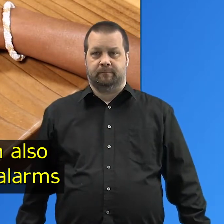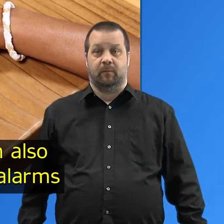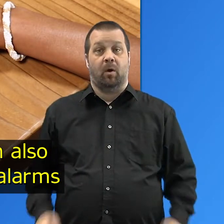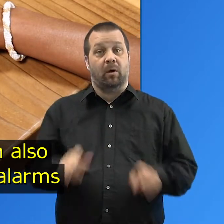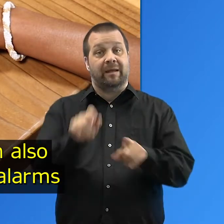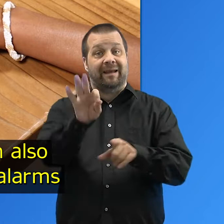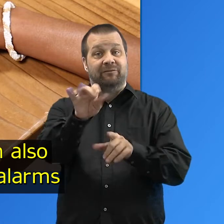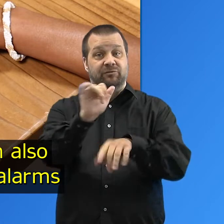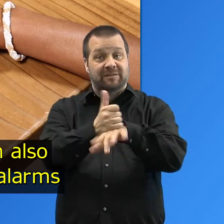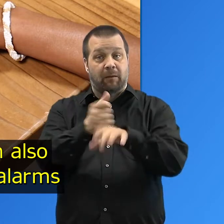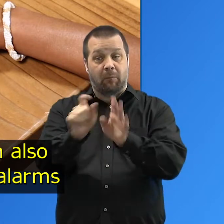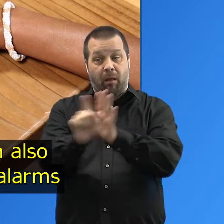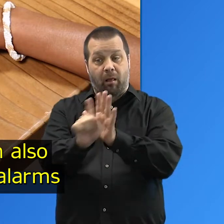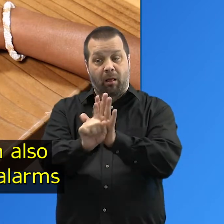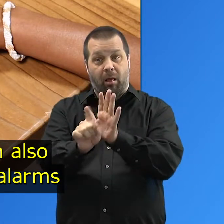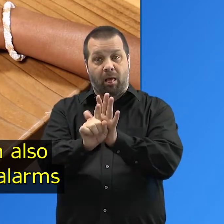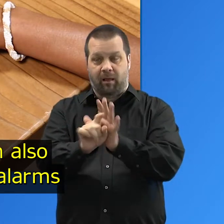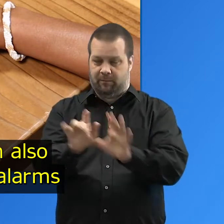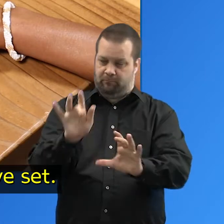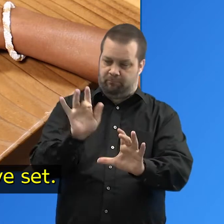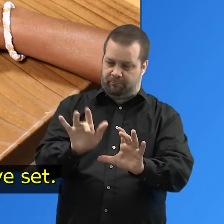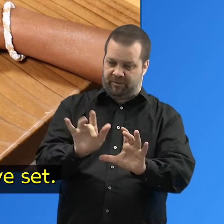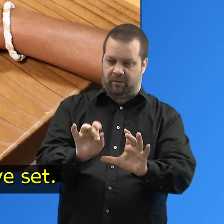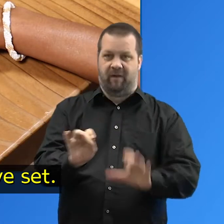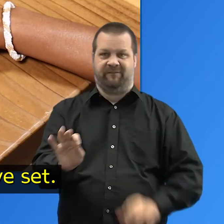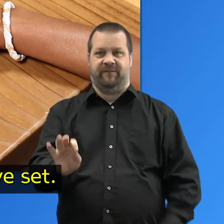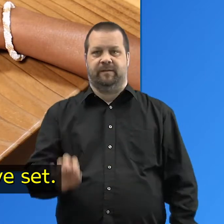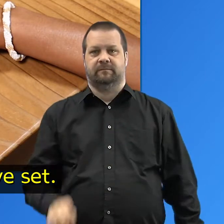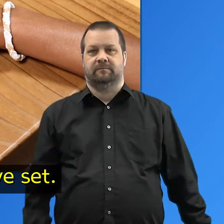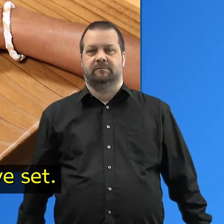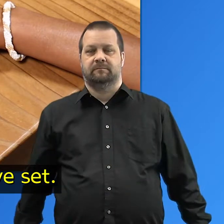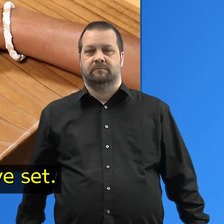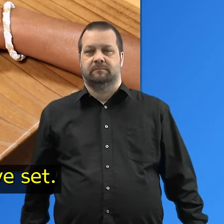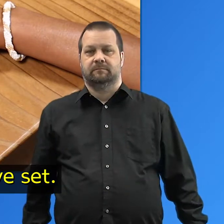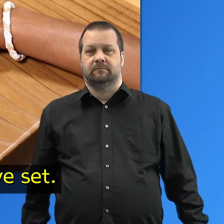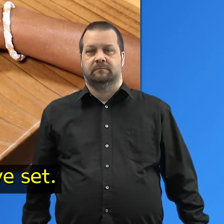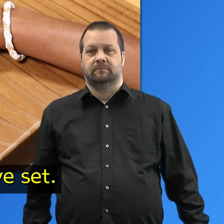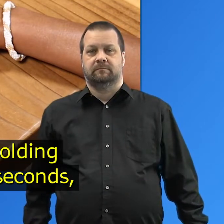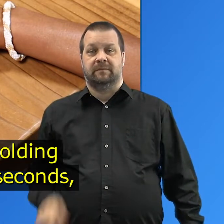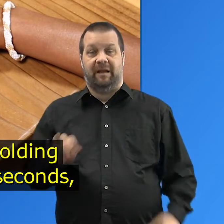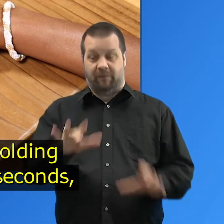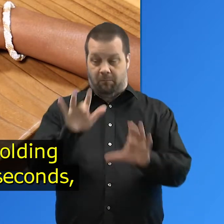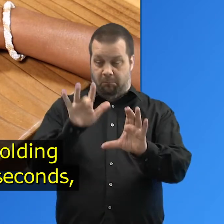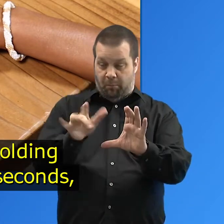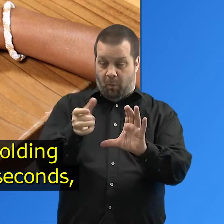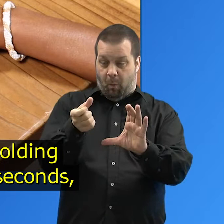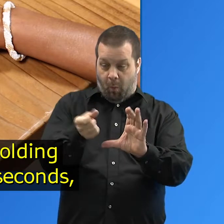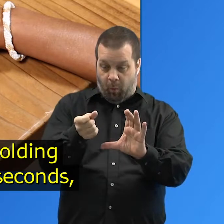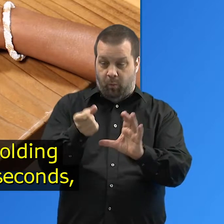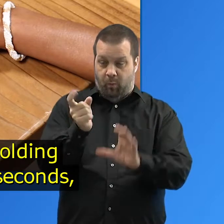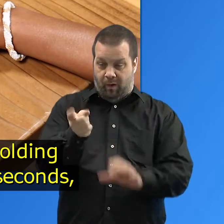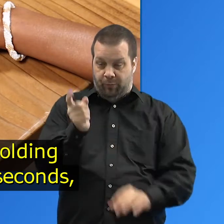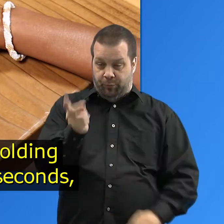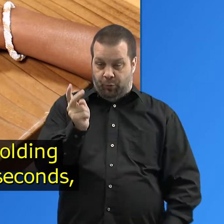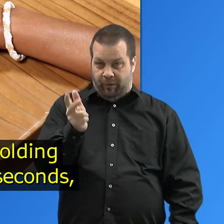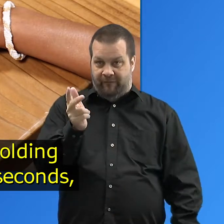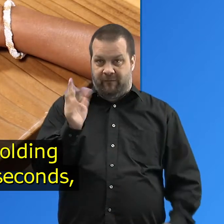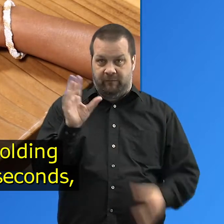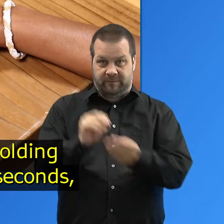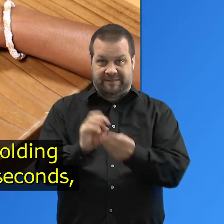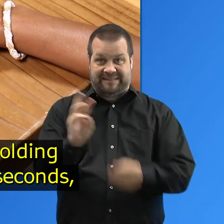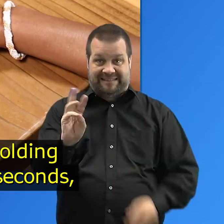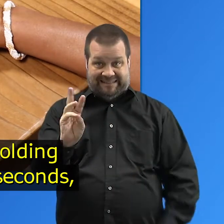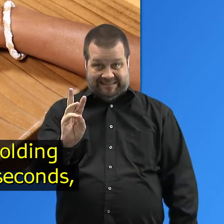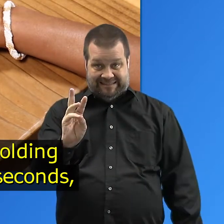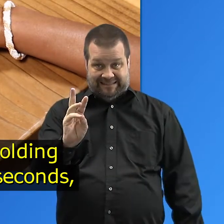can also be used to cancel any alarms or timers you may have set. And by pressing and holding the action button for